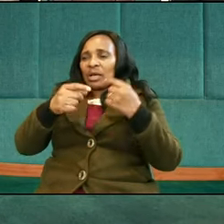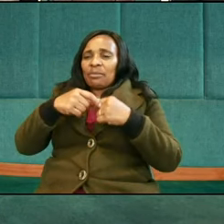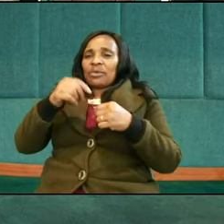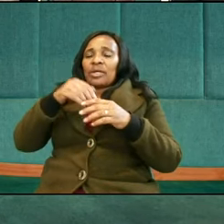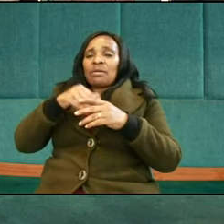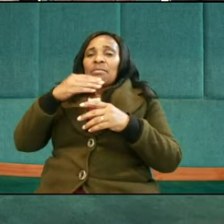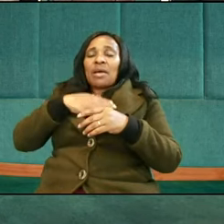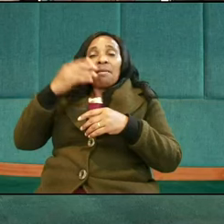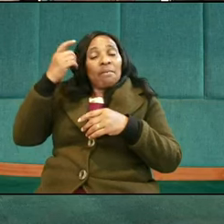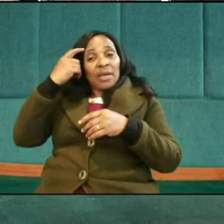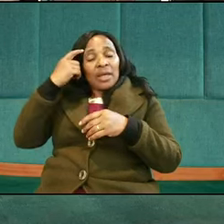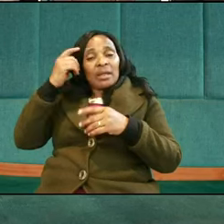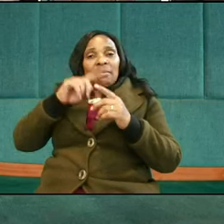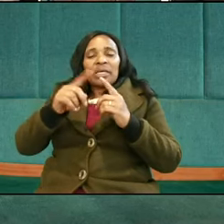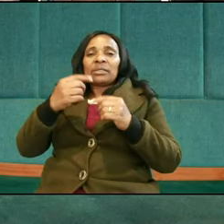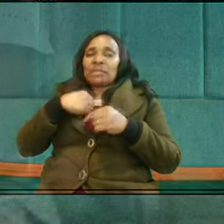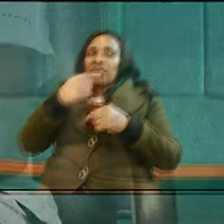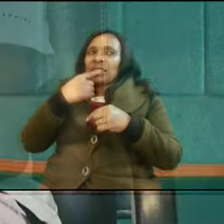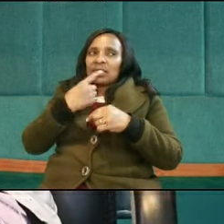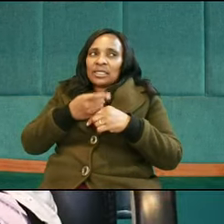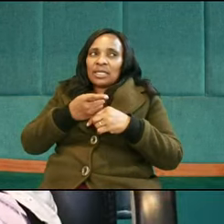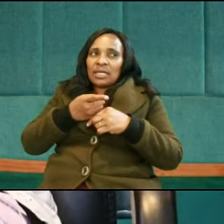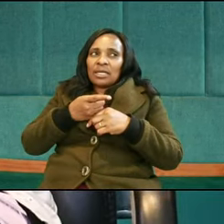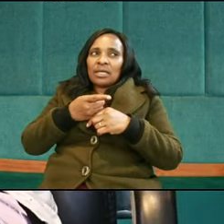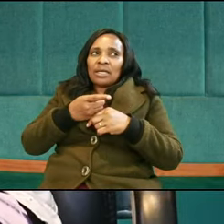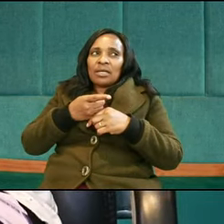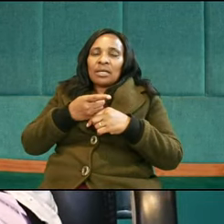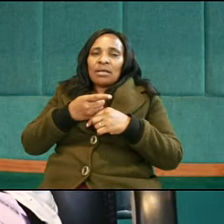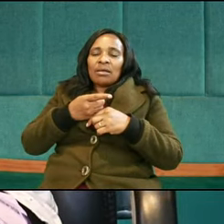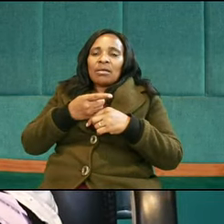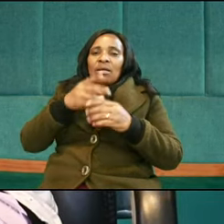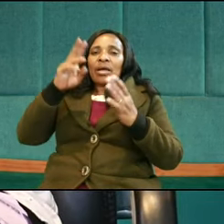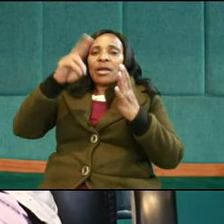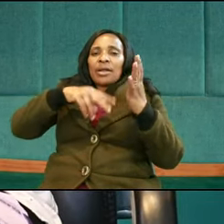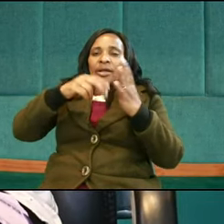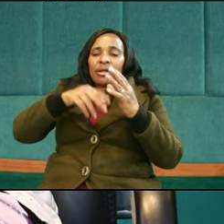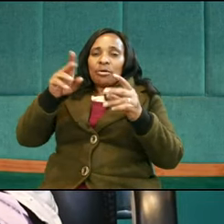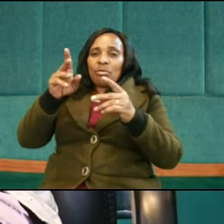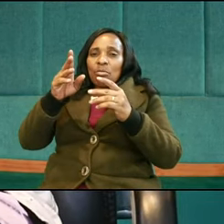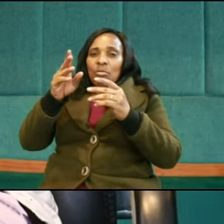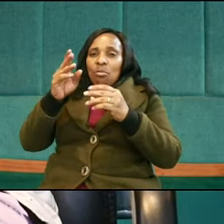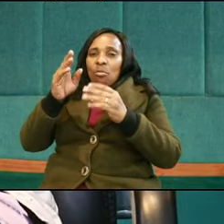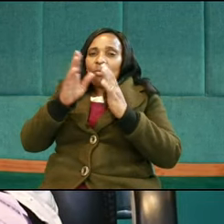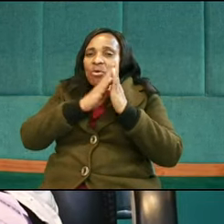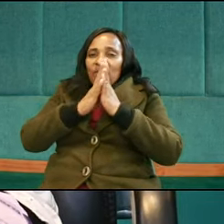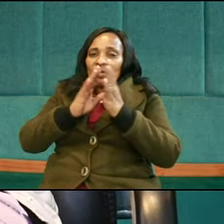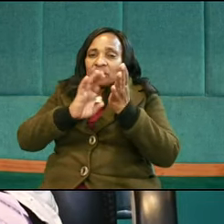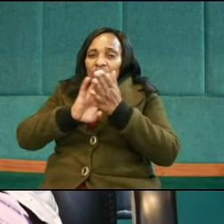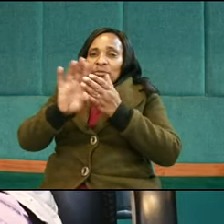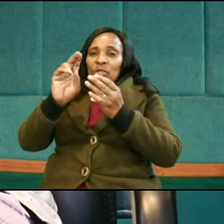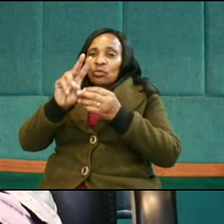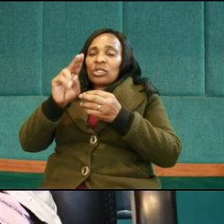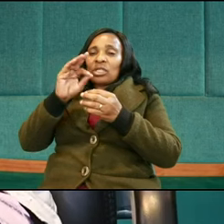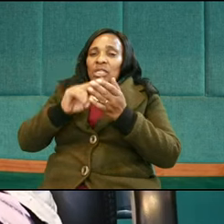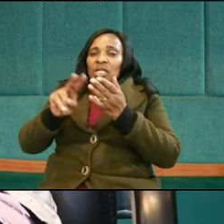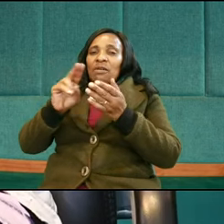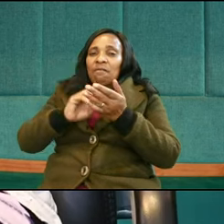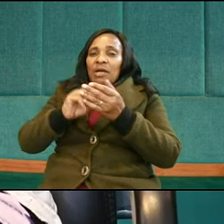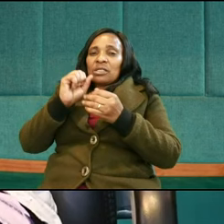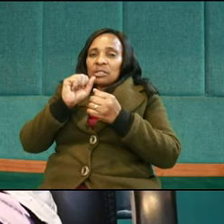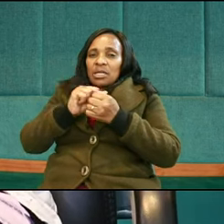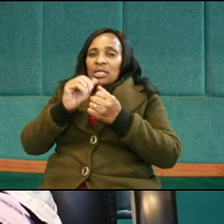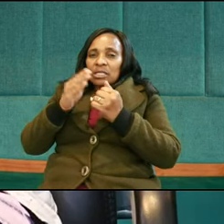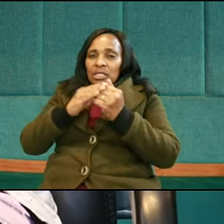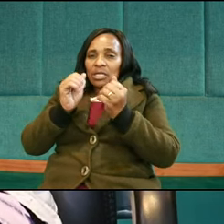mind. But I would say that I'd read Proverbs 23, verse 17 and 18, which says, "Not let